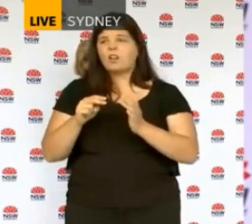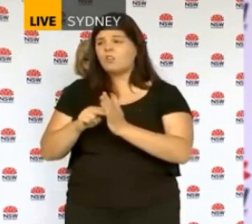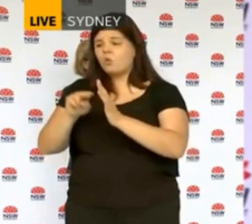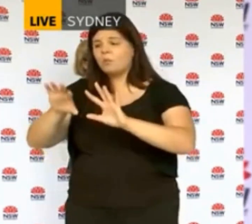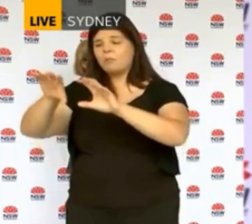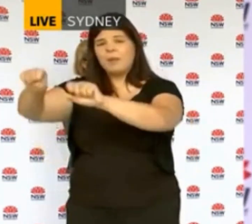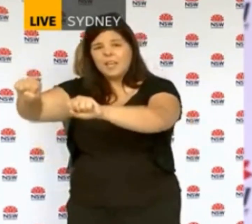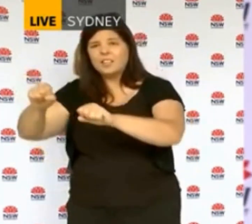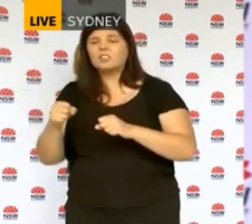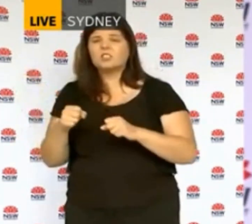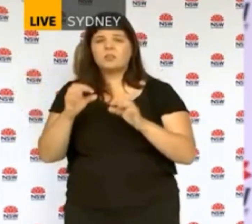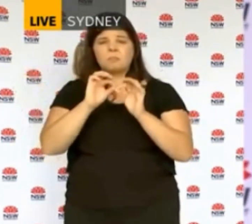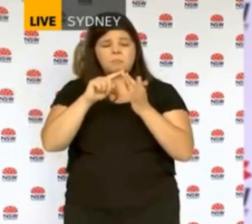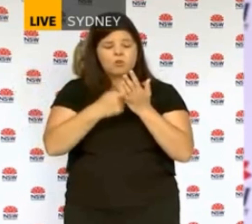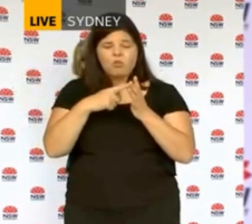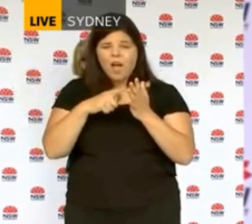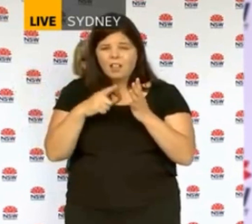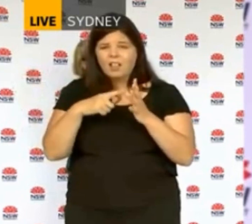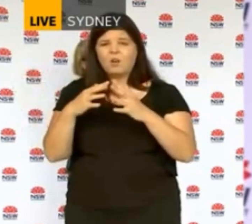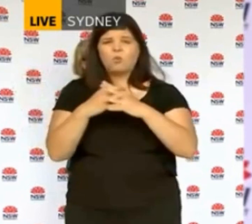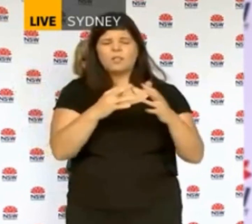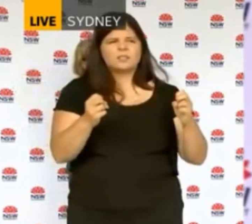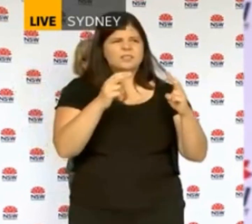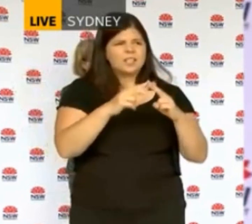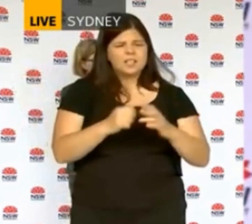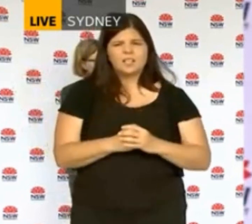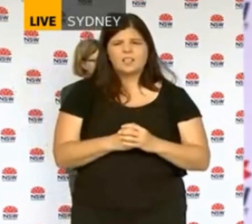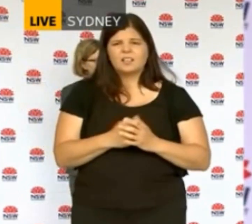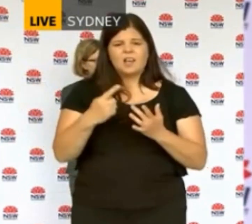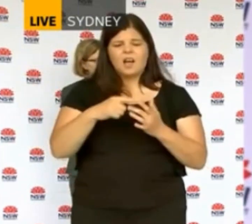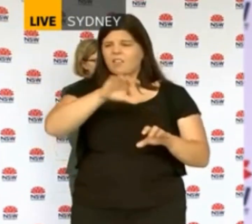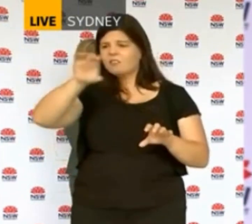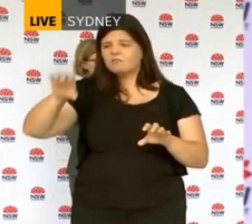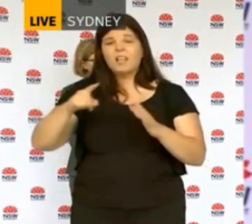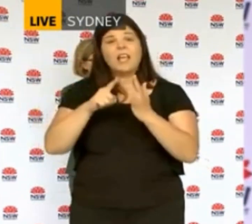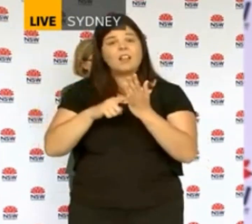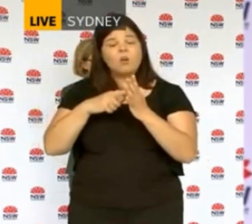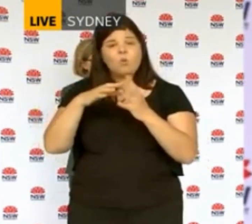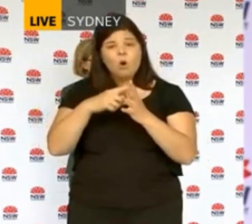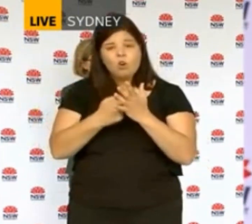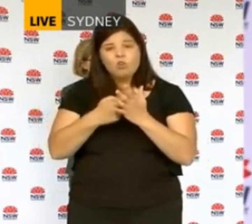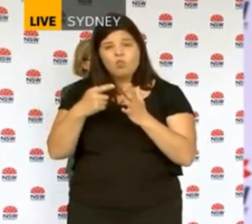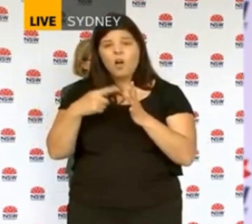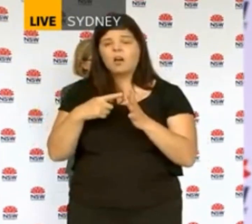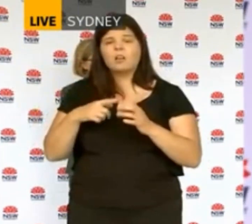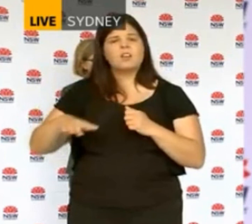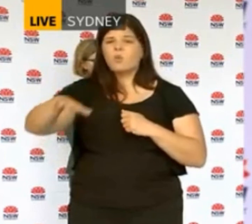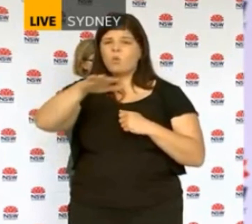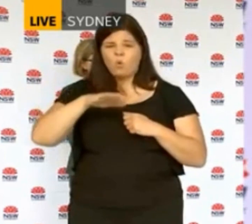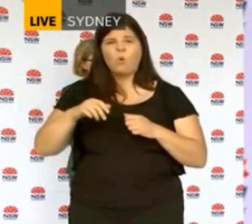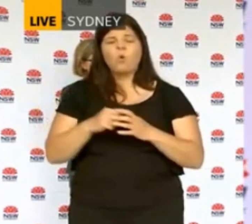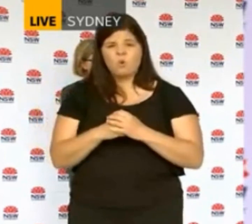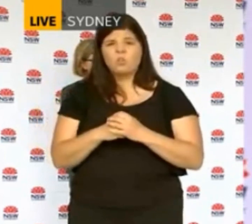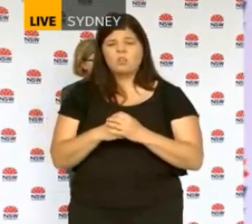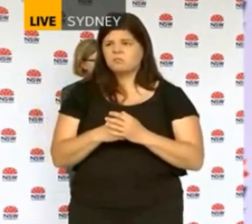northern beaches, now in Baralla and Western Sydney, down in the Shire, in the Illawarra. So whenever we ask the community to do the right thing, what we're seeing